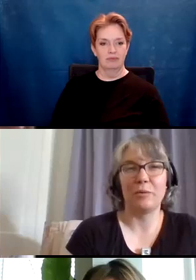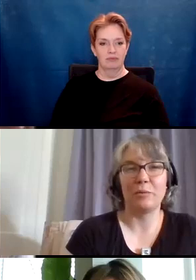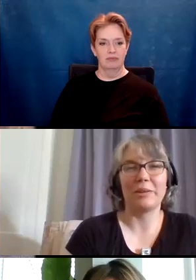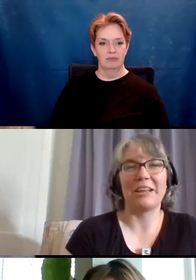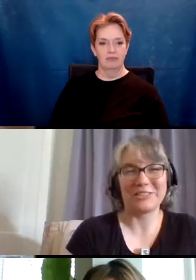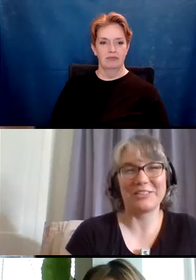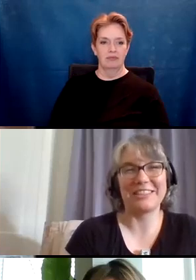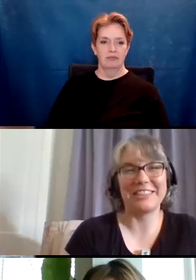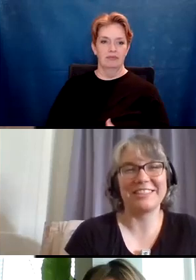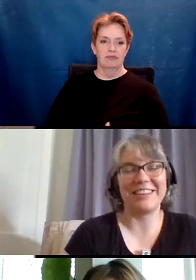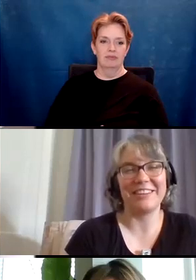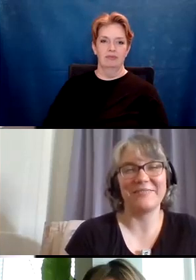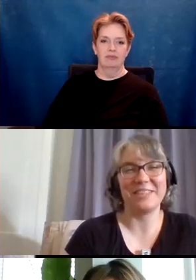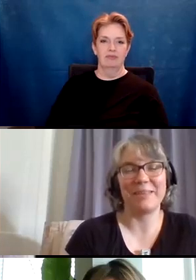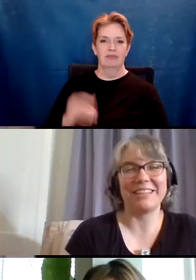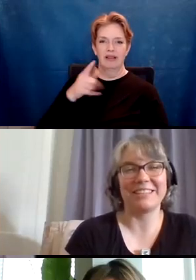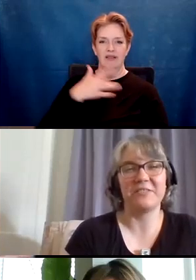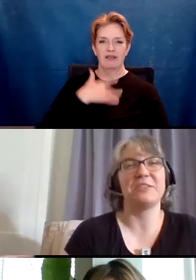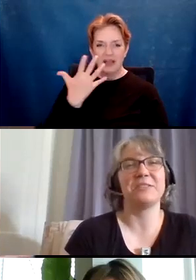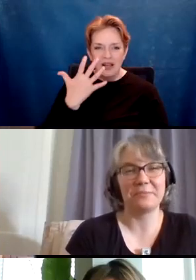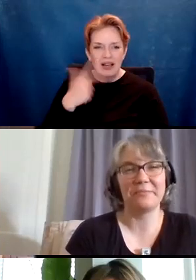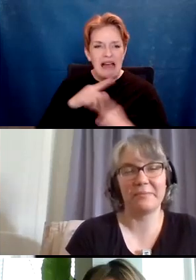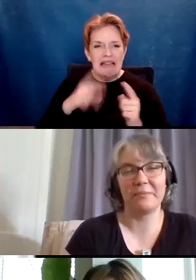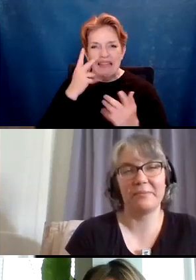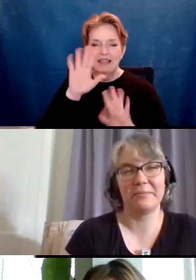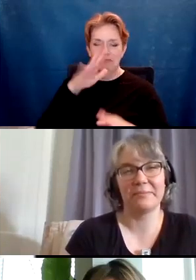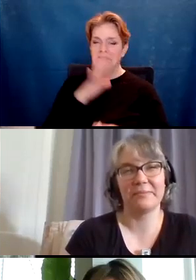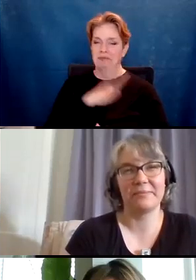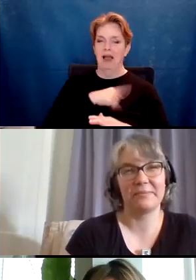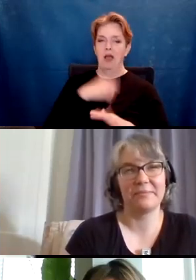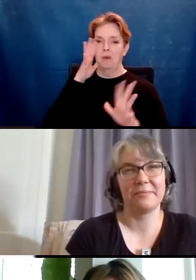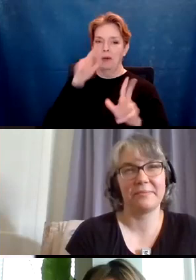Don't worry, we will get closer looks at these paintings very soon.